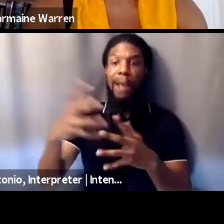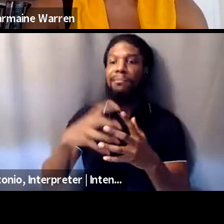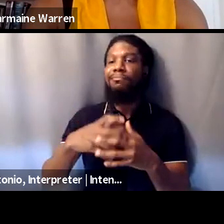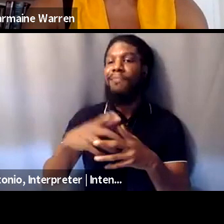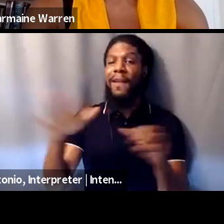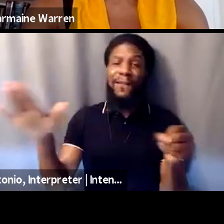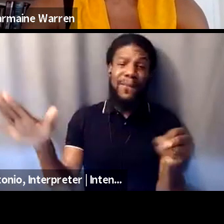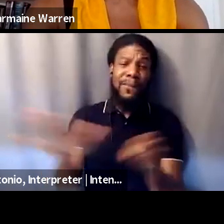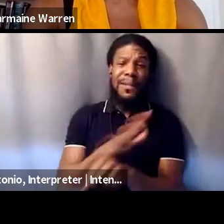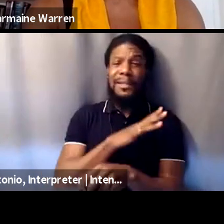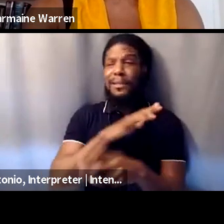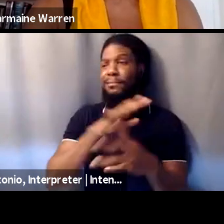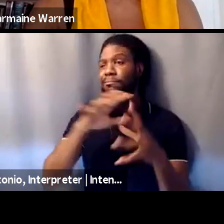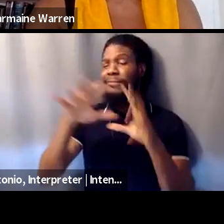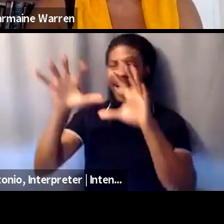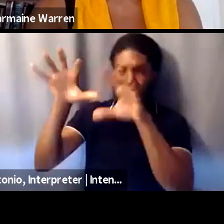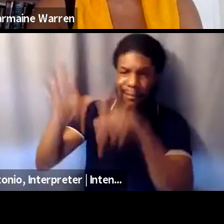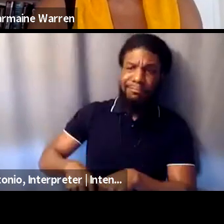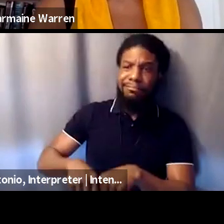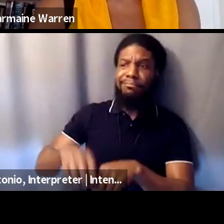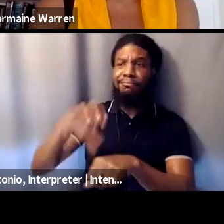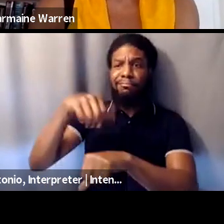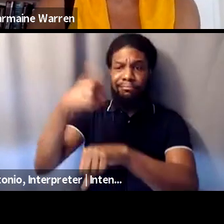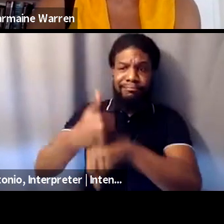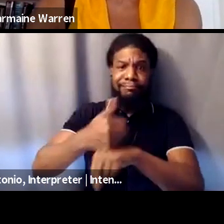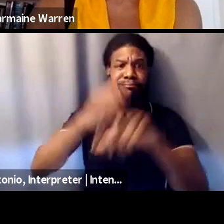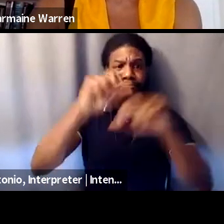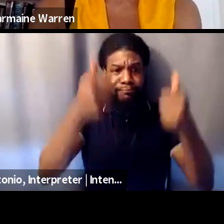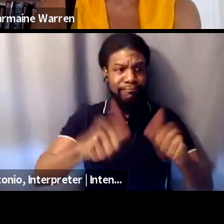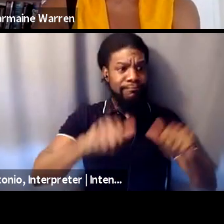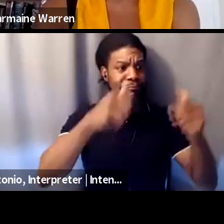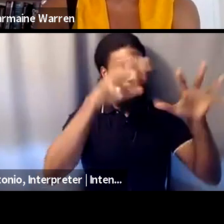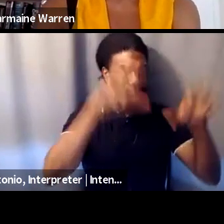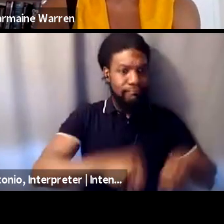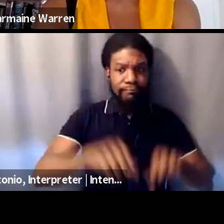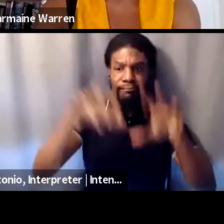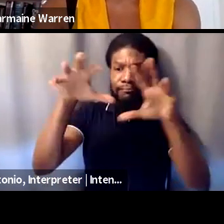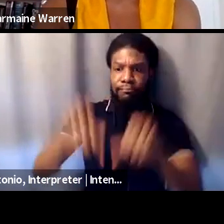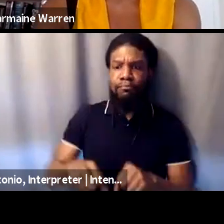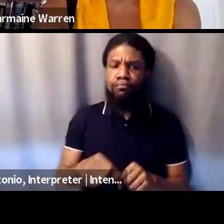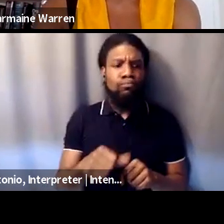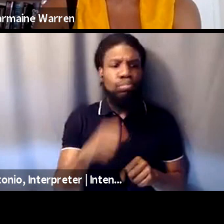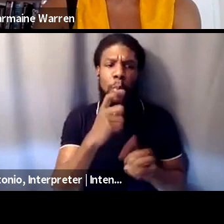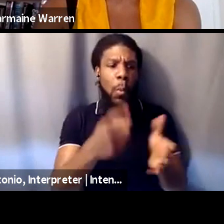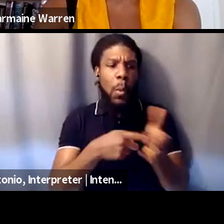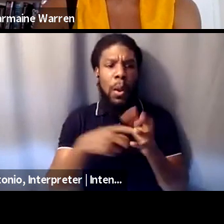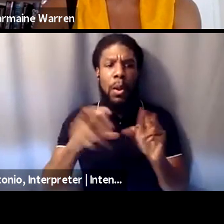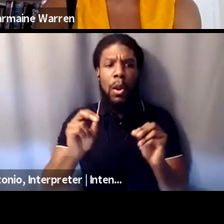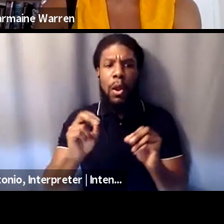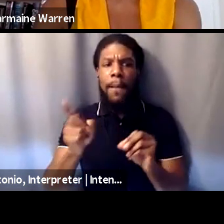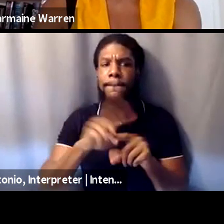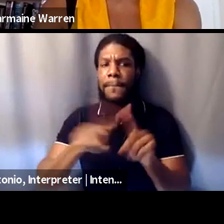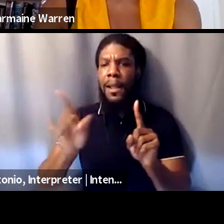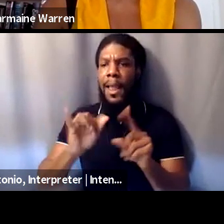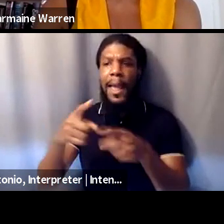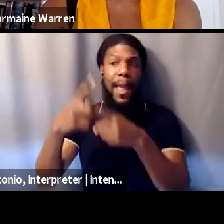the Rijksmuseum in Amsterdam did when they did a decolonization process. It's one of the